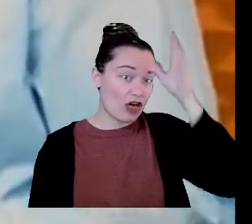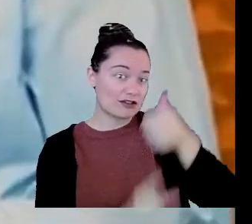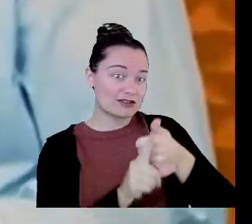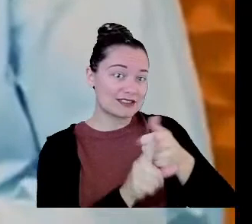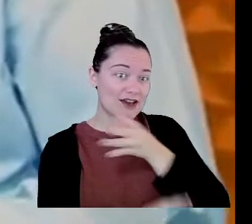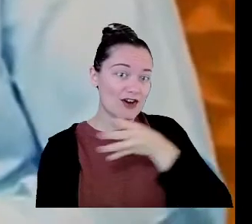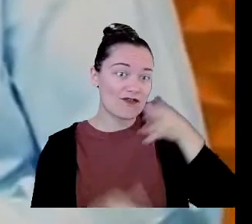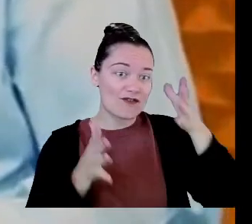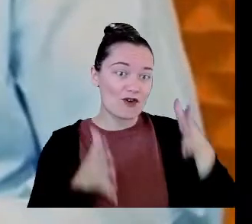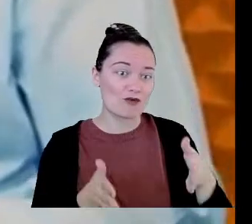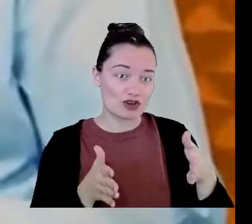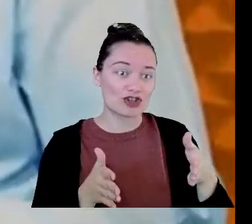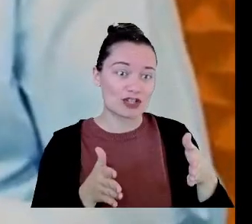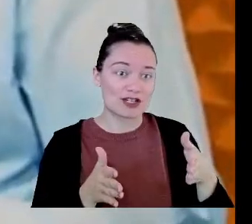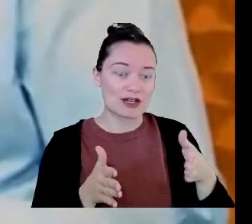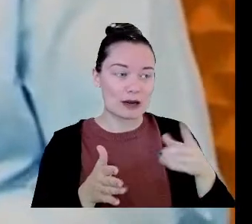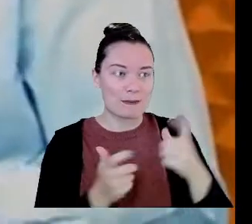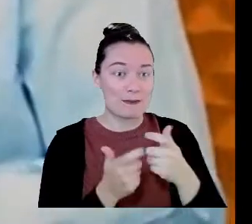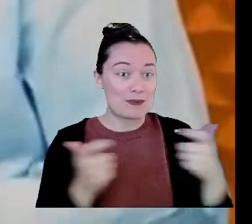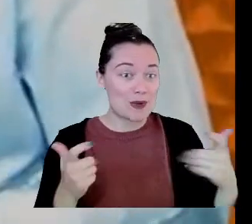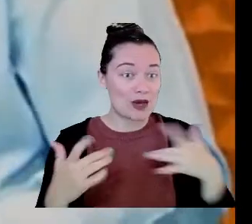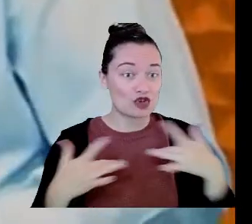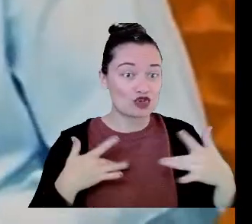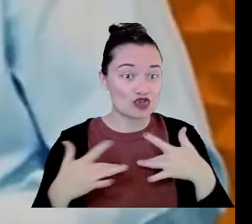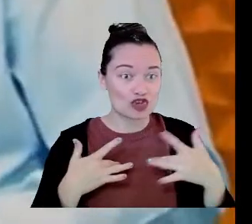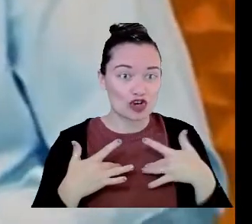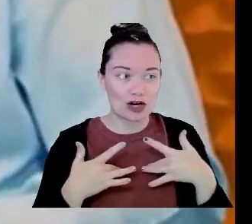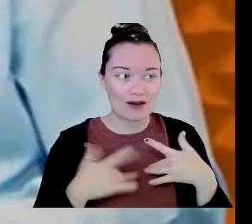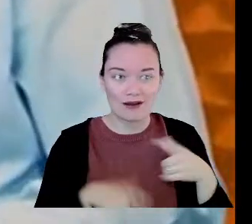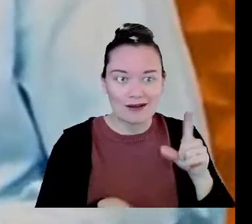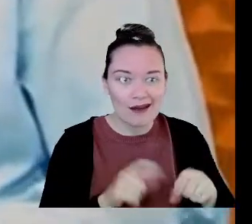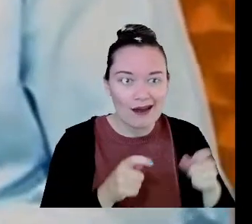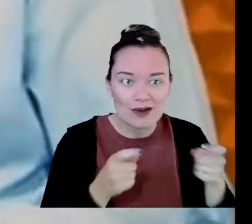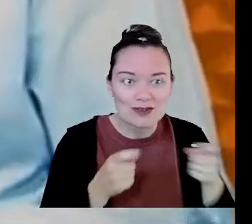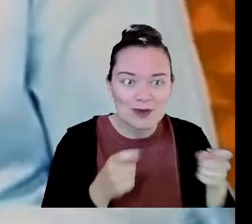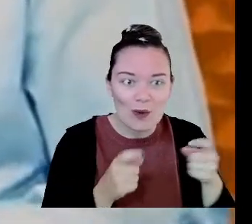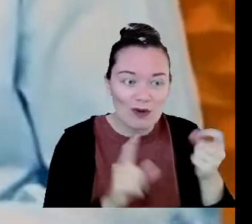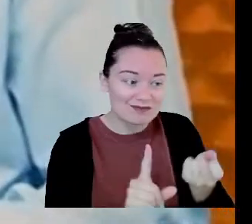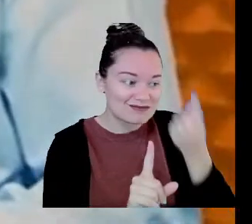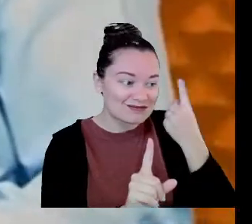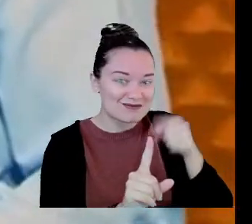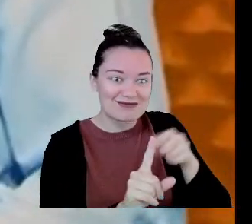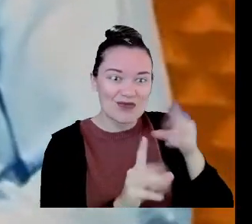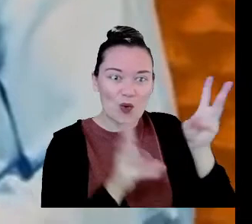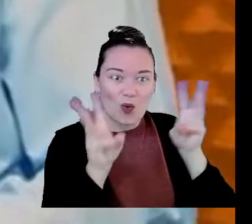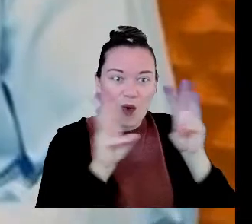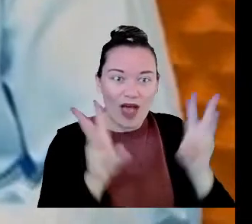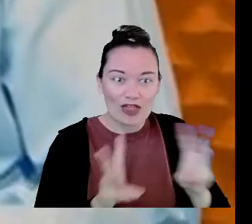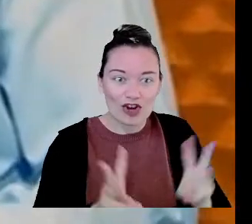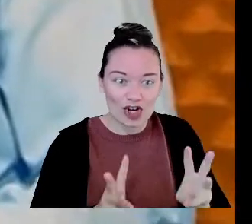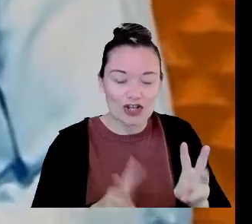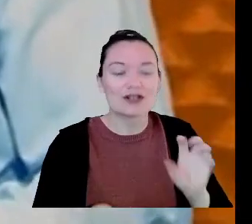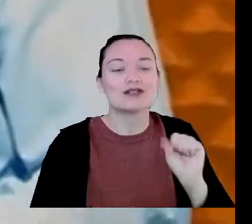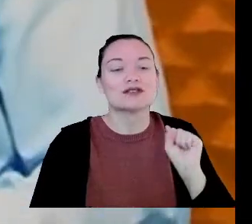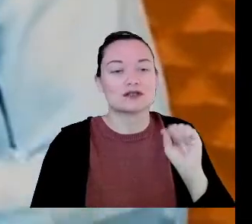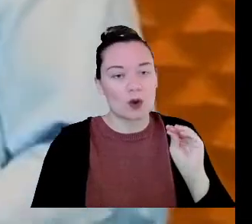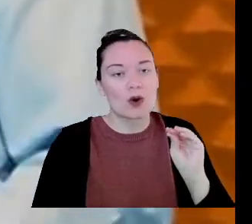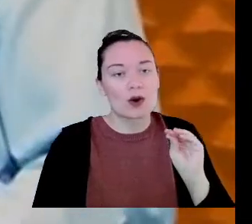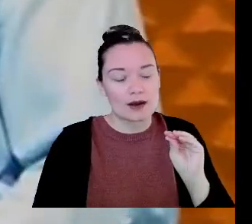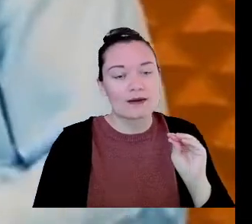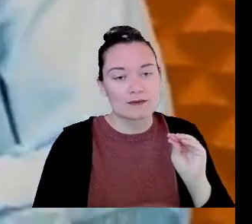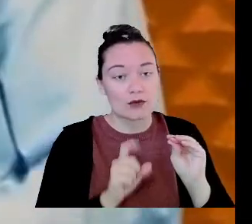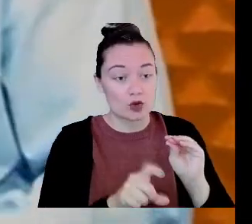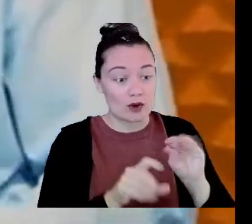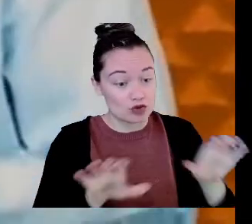basically his number one concern is something he can't control, and he understands that. So you have to, the job is you have to do